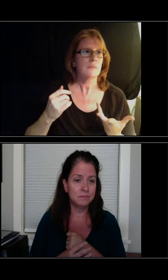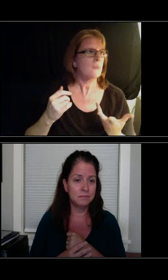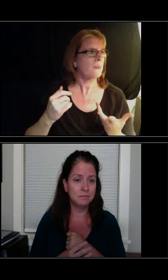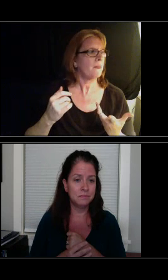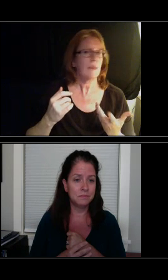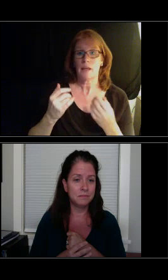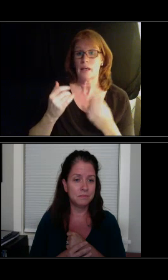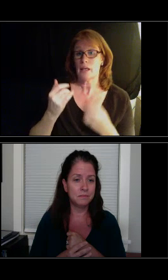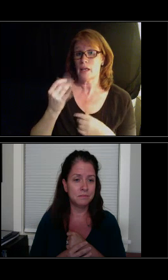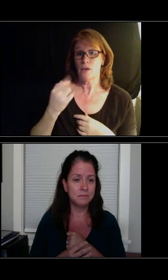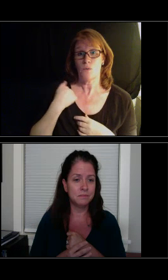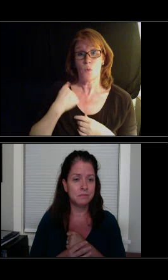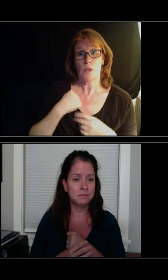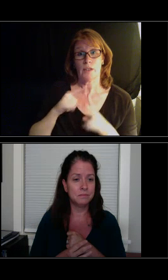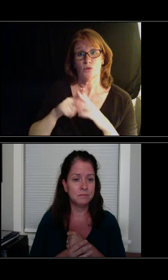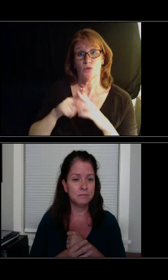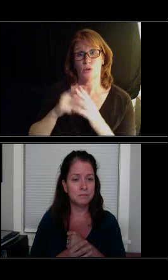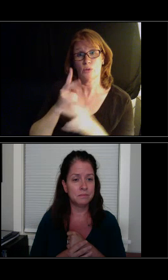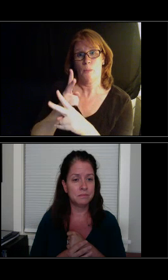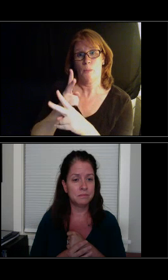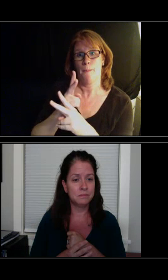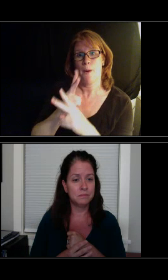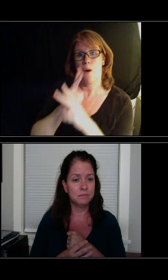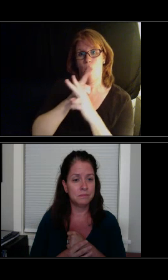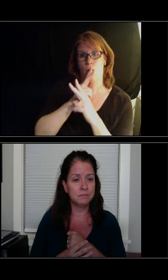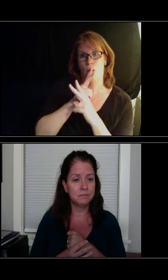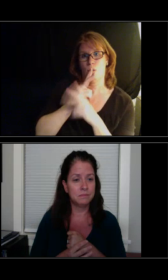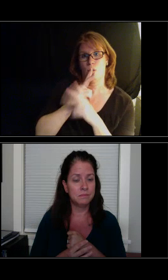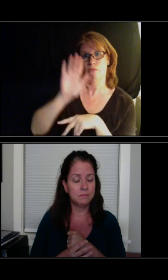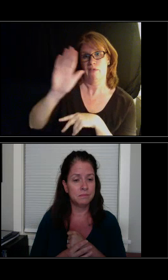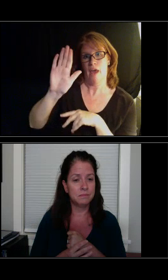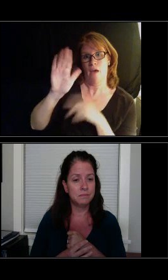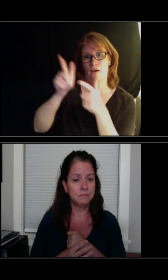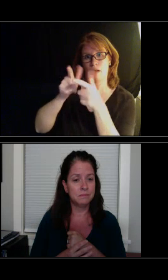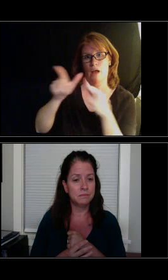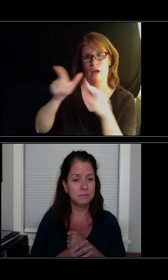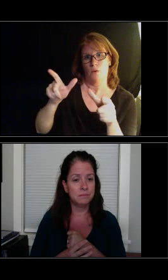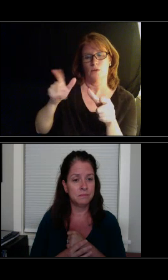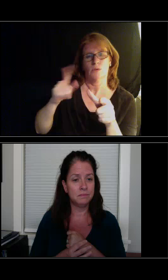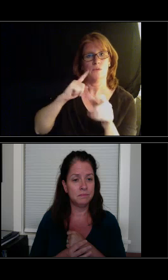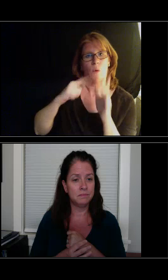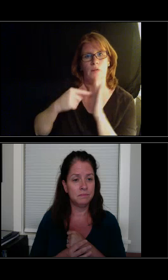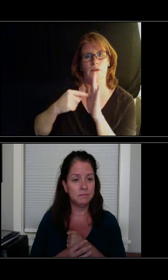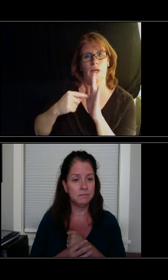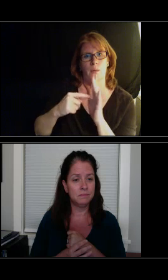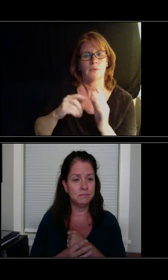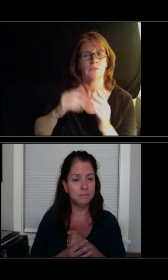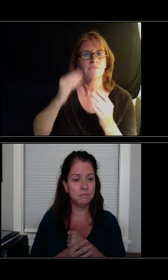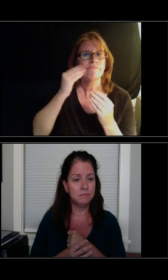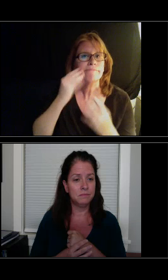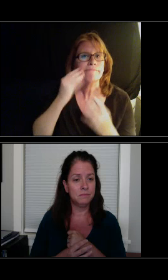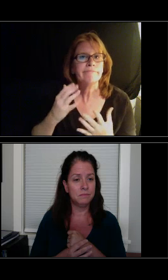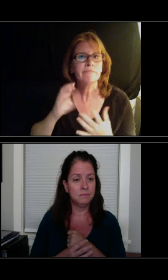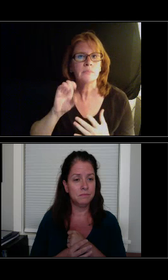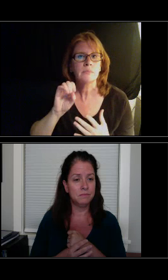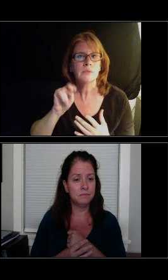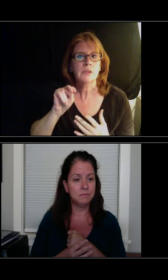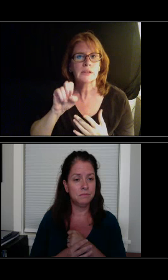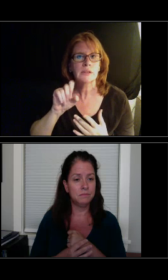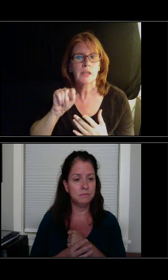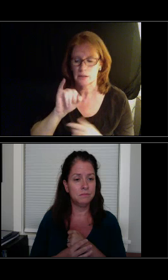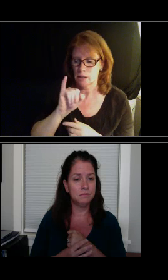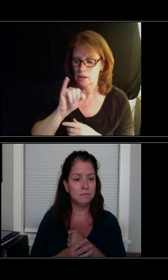speaking. Yes, it can have a very positive approach if we start borrowing their language.